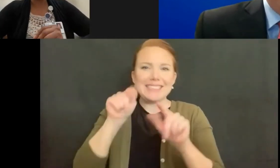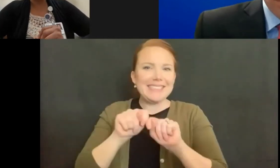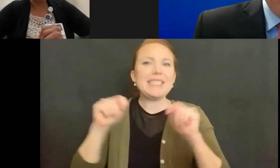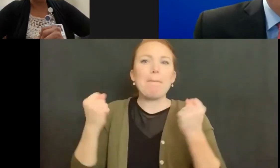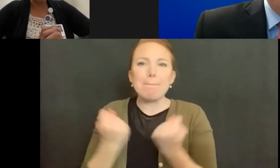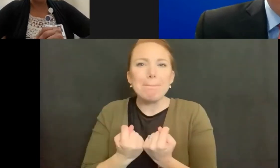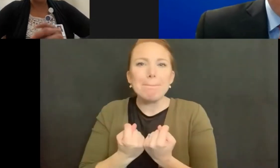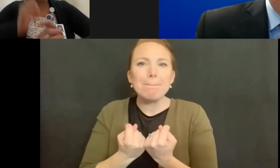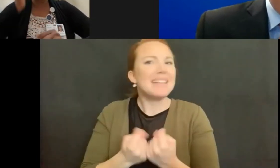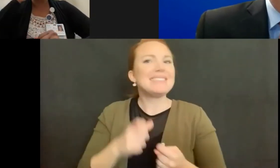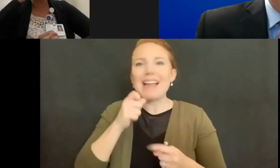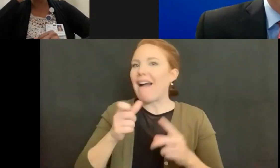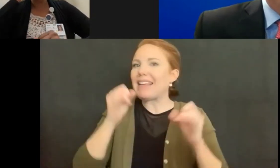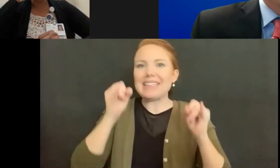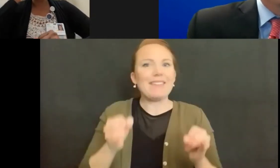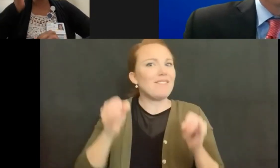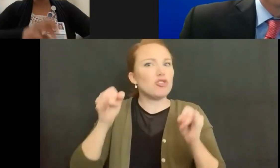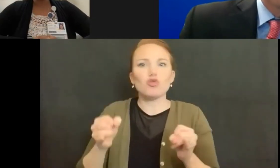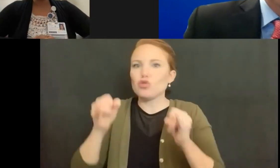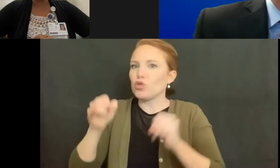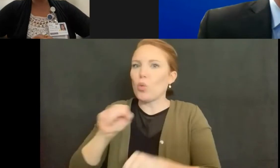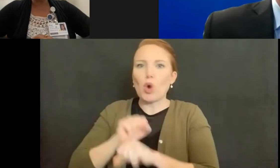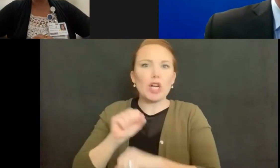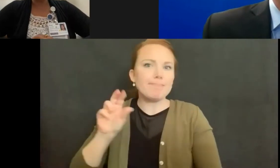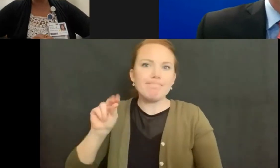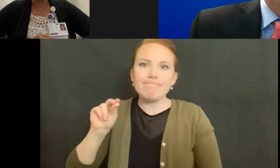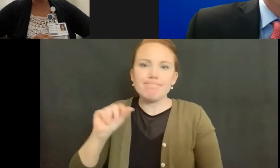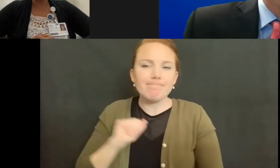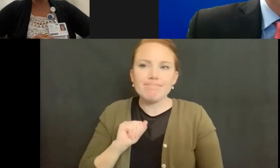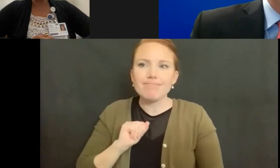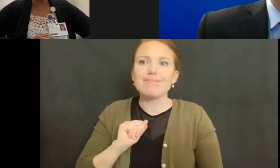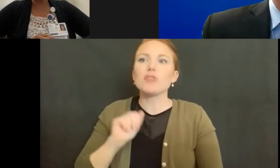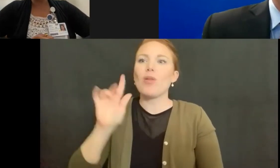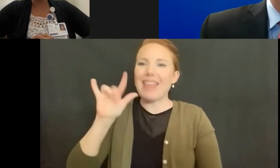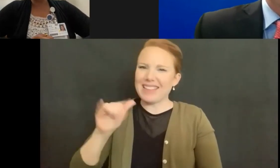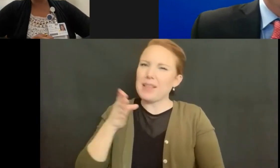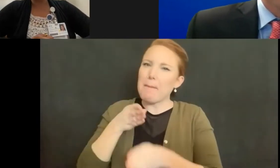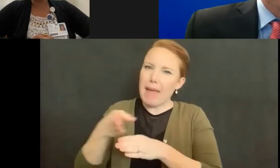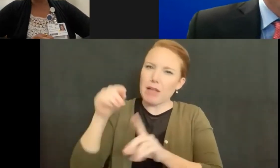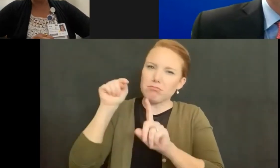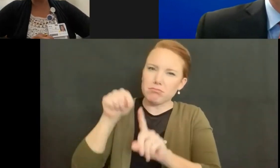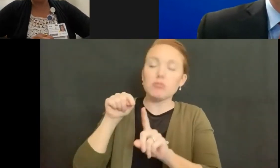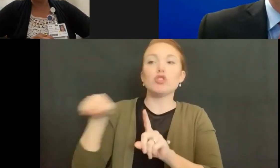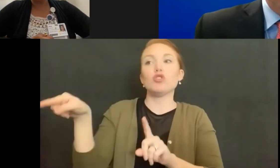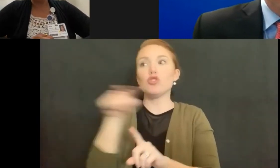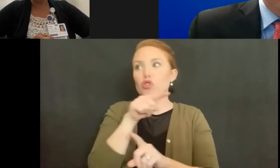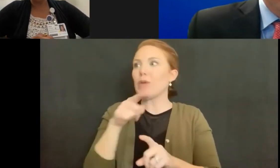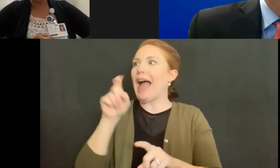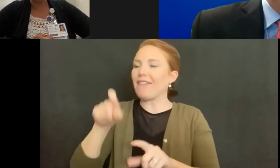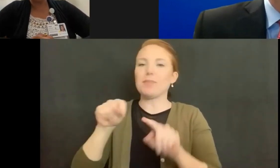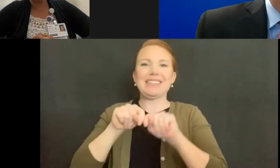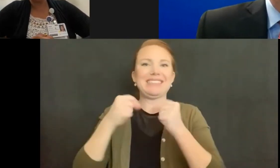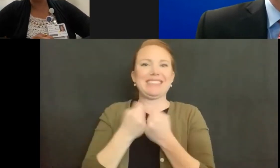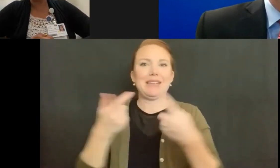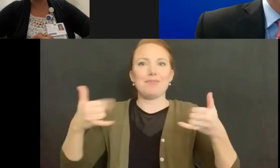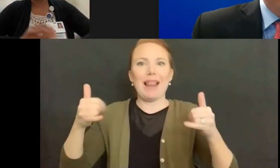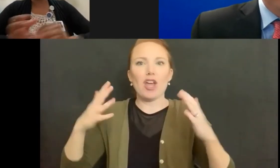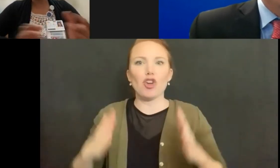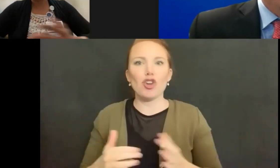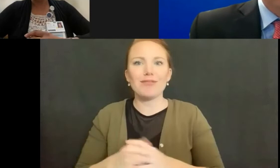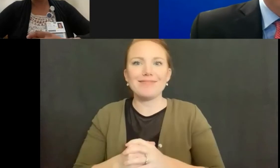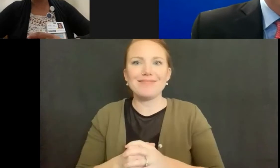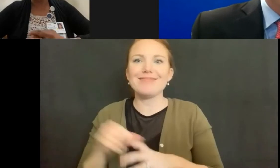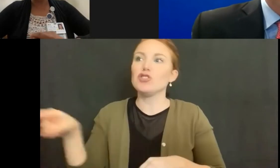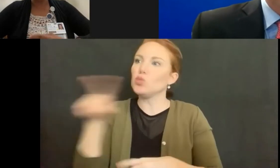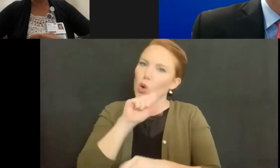not individually working, and which is the main thing, that you want to be a team player. And because you